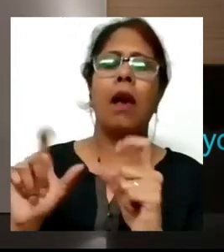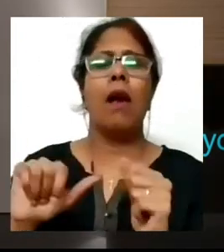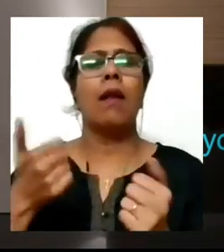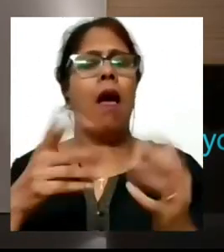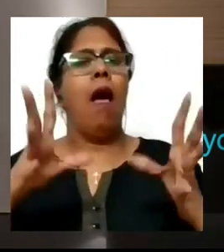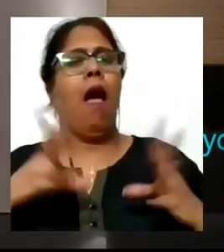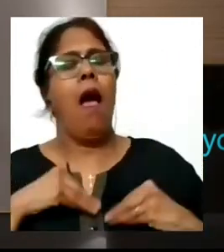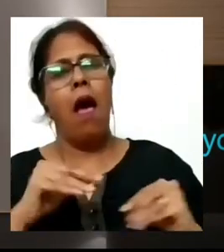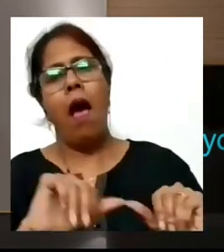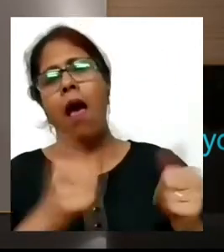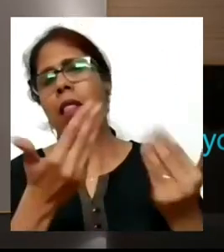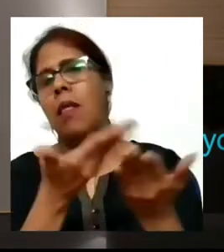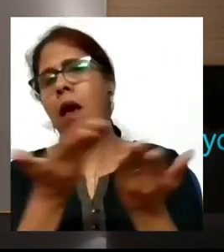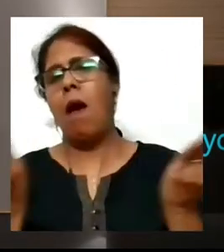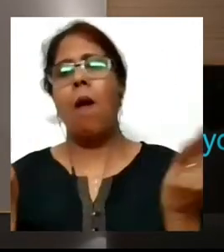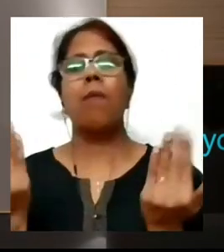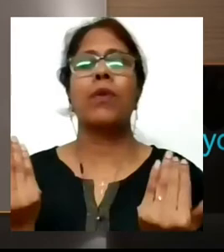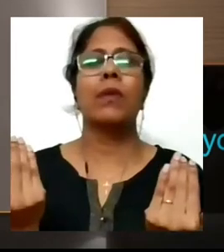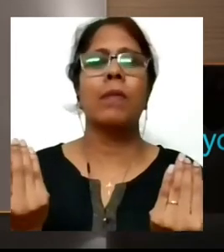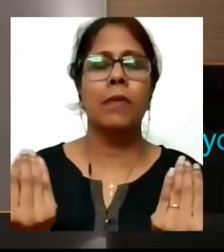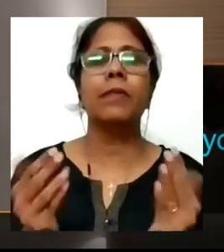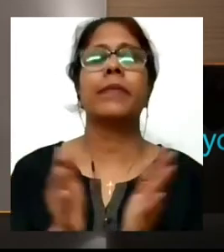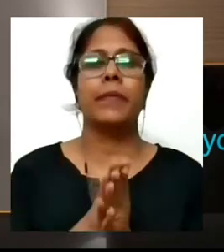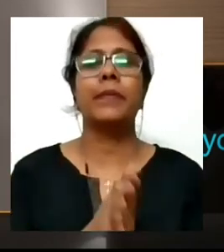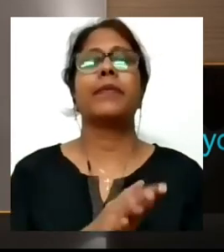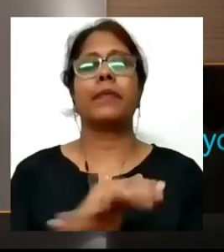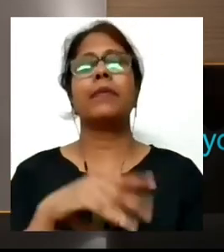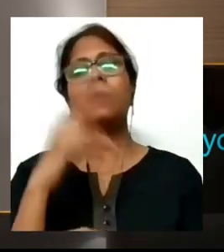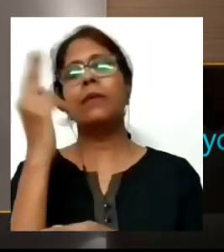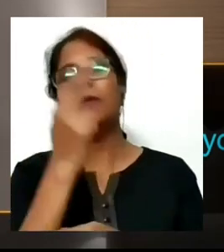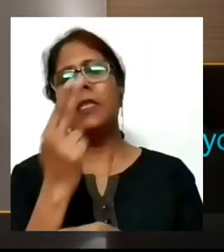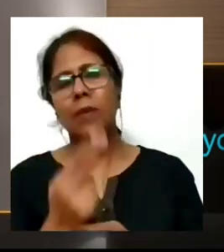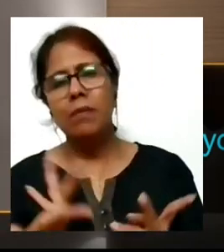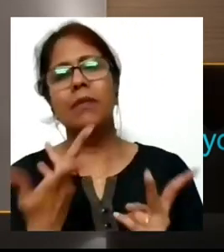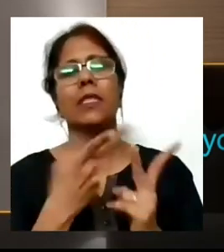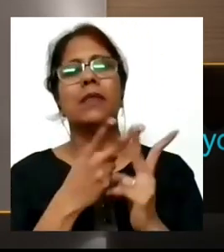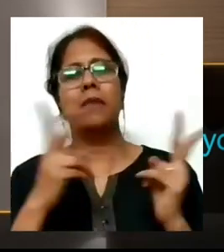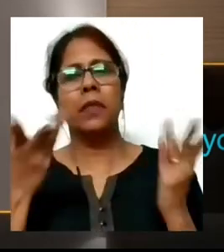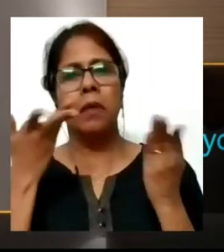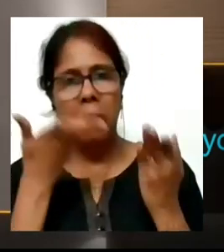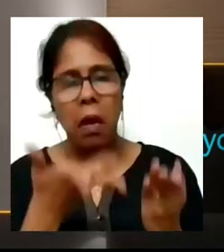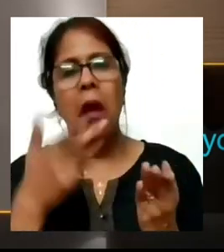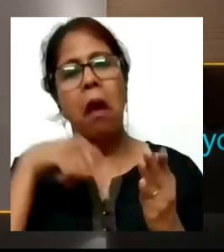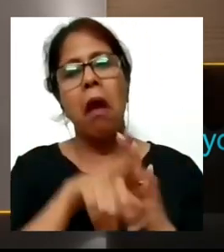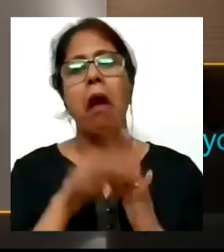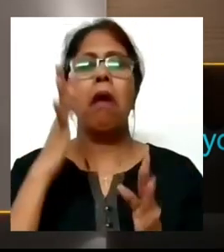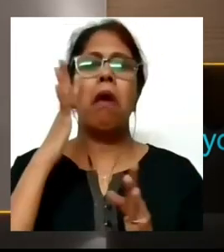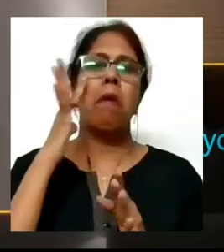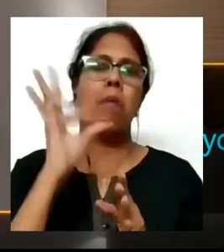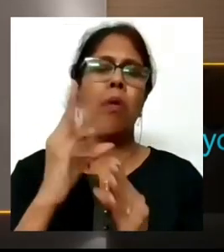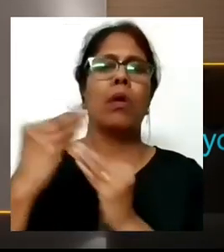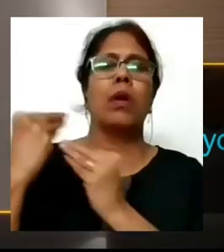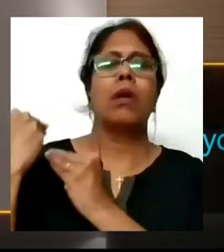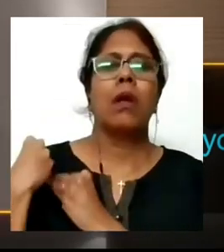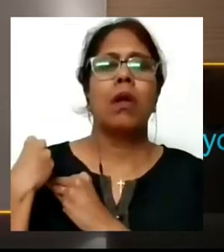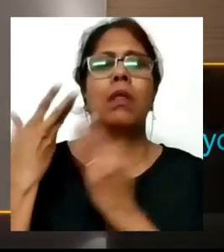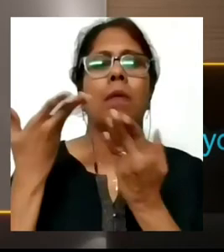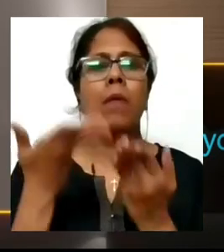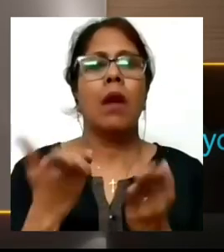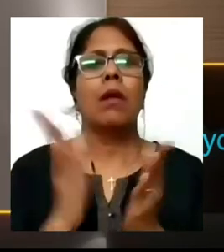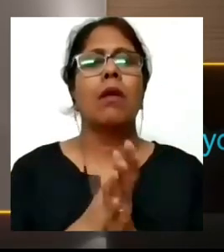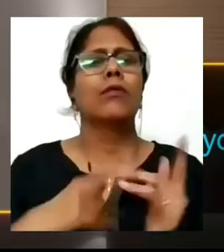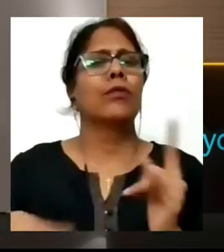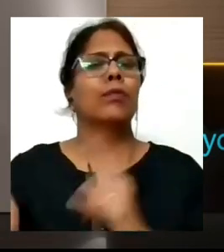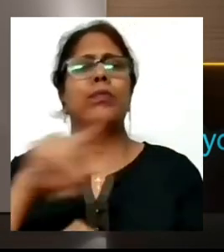another. The arts plays a very important role in this, and I say this because we have all experienced